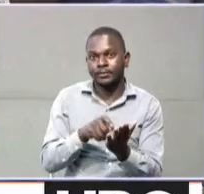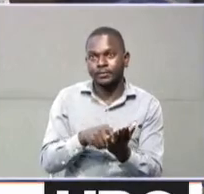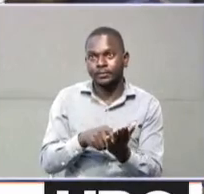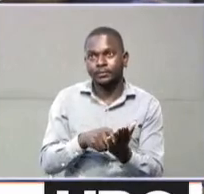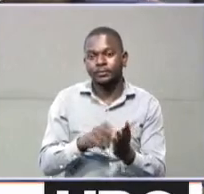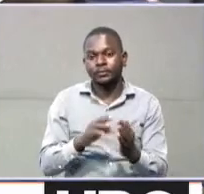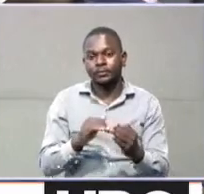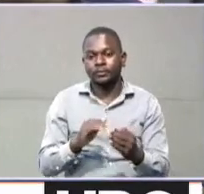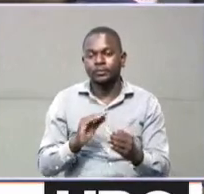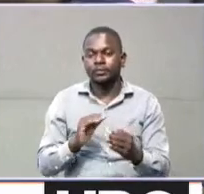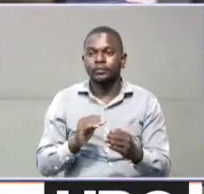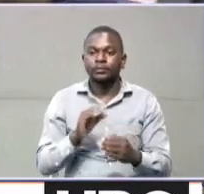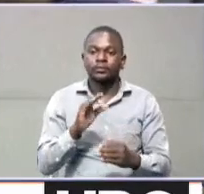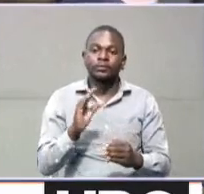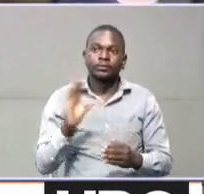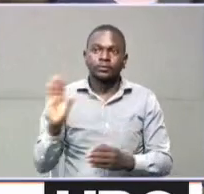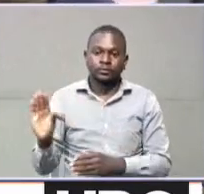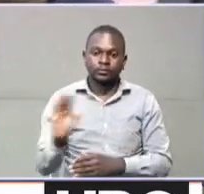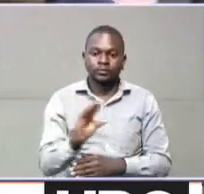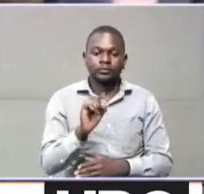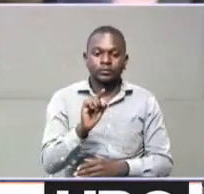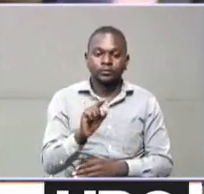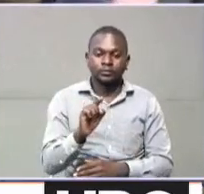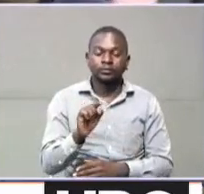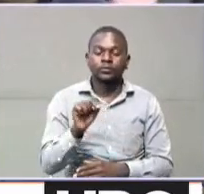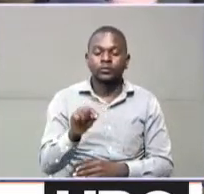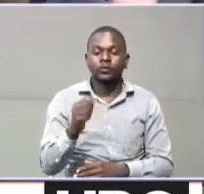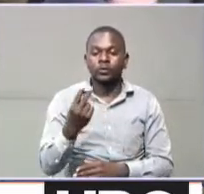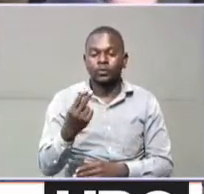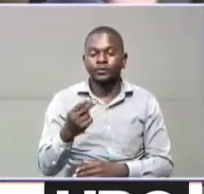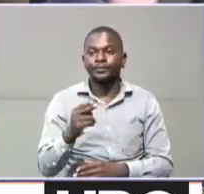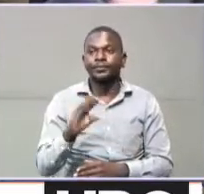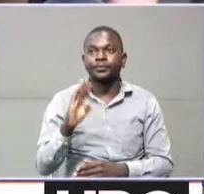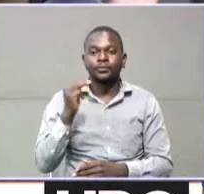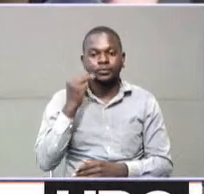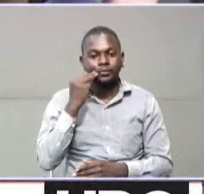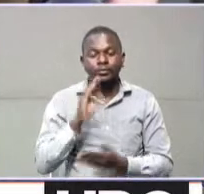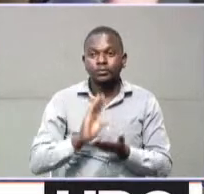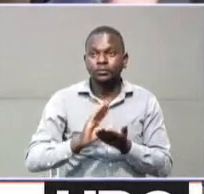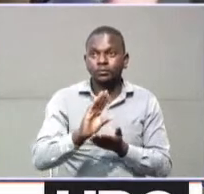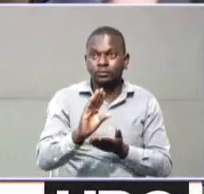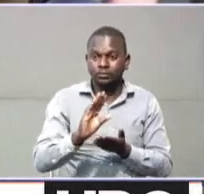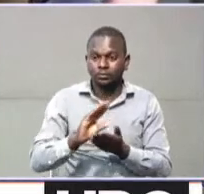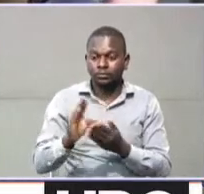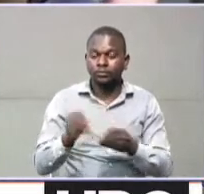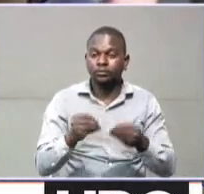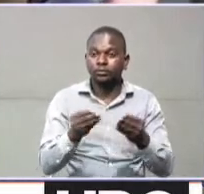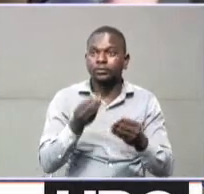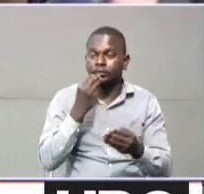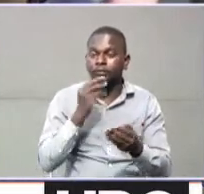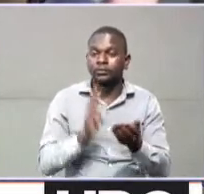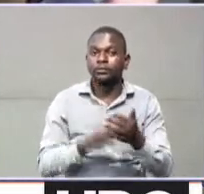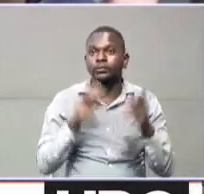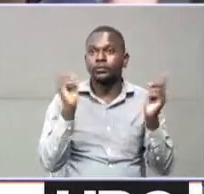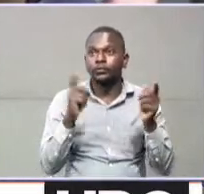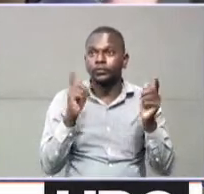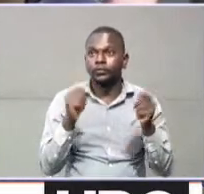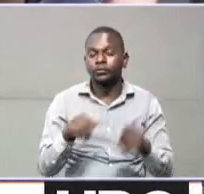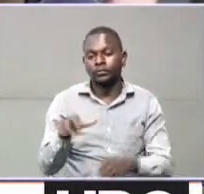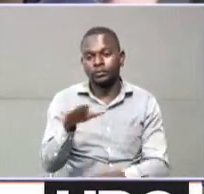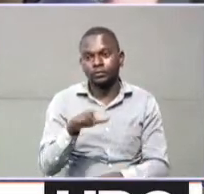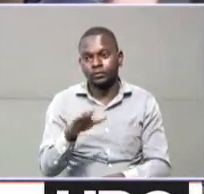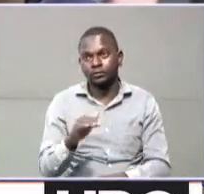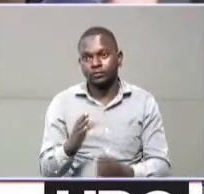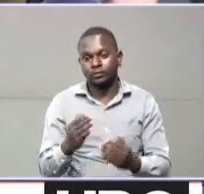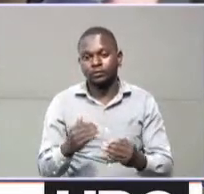on allocation of 1.2 million for distribution of relief food in embodied city once